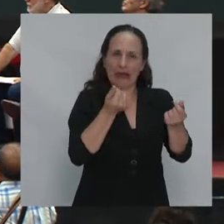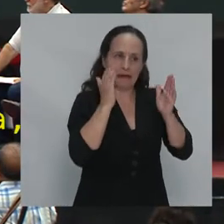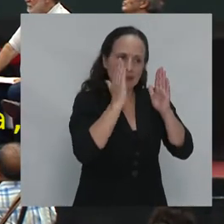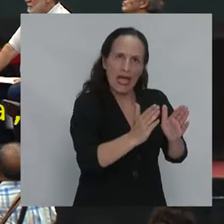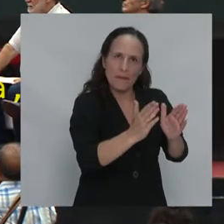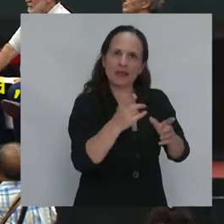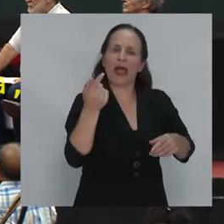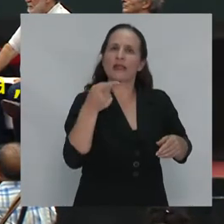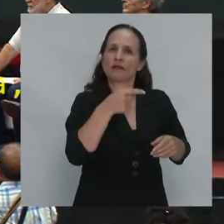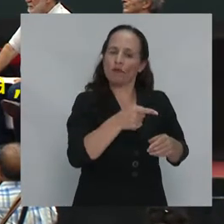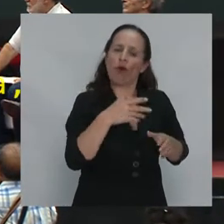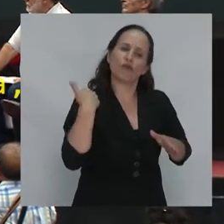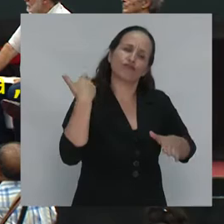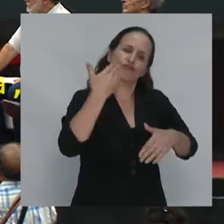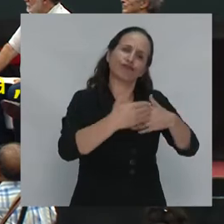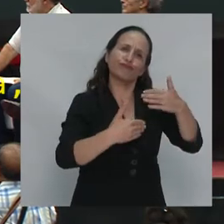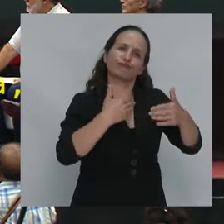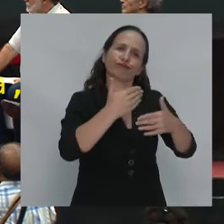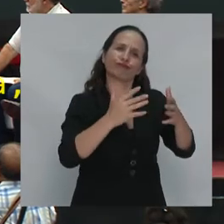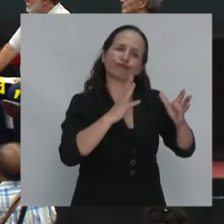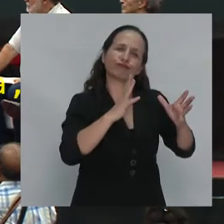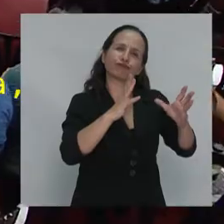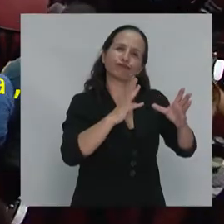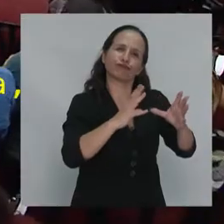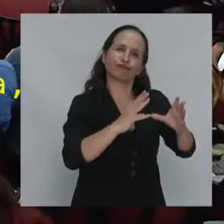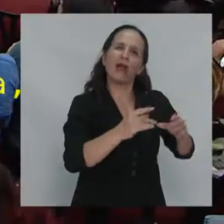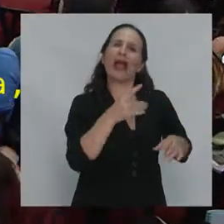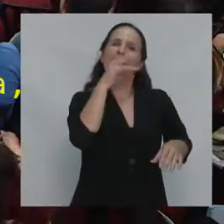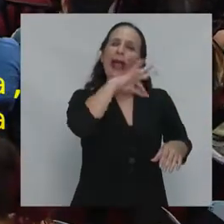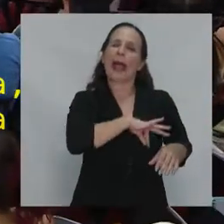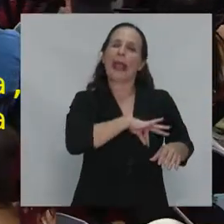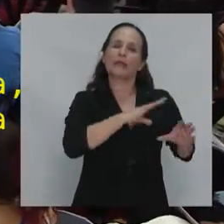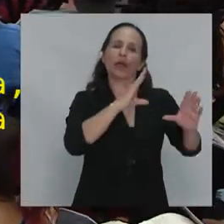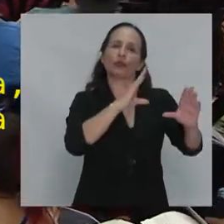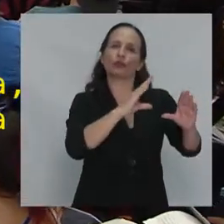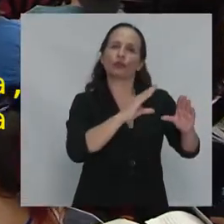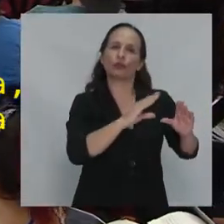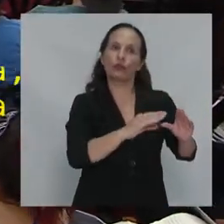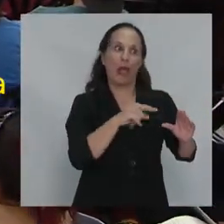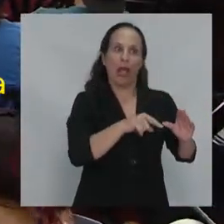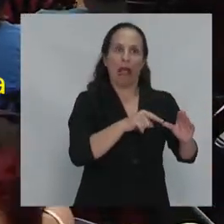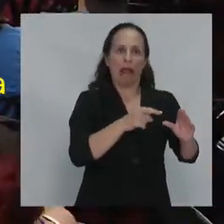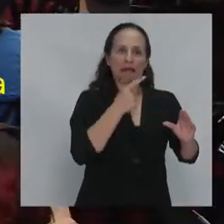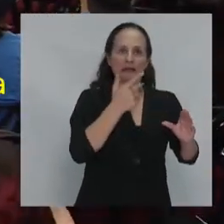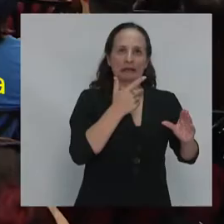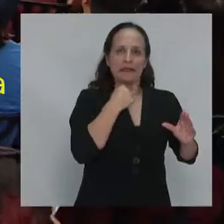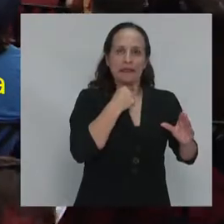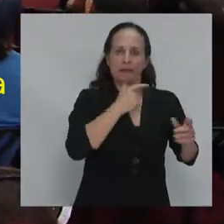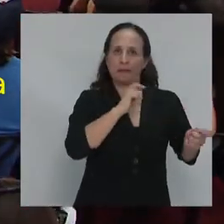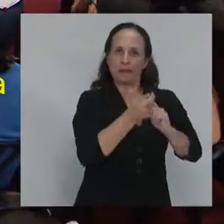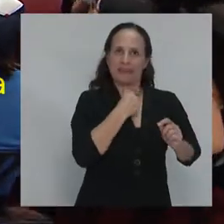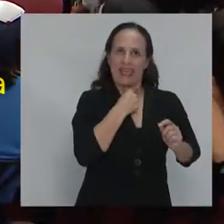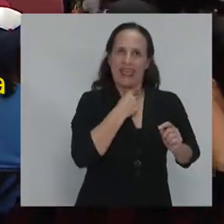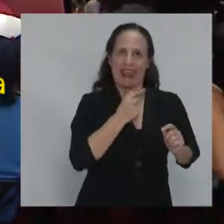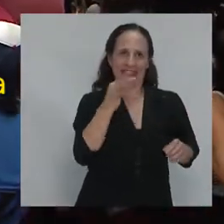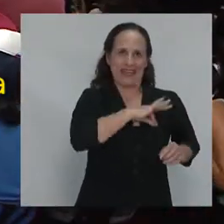in their profitability to a deterioration to a rise in the rate of surplus value and this